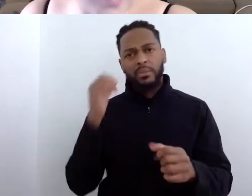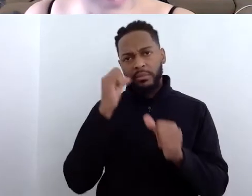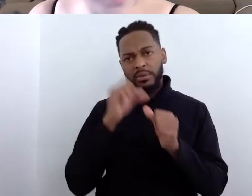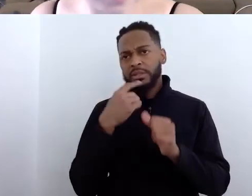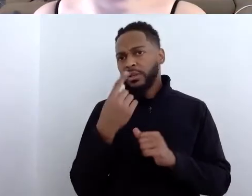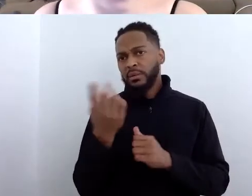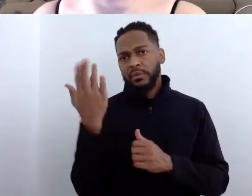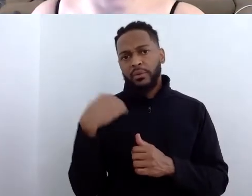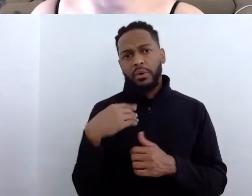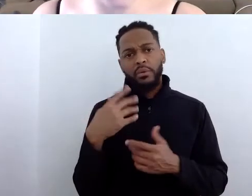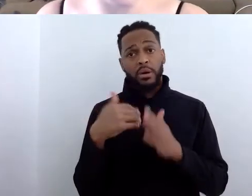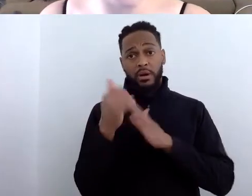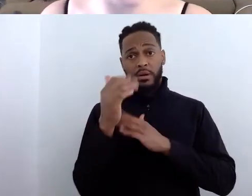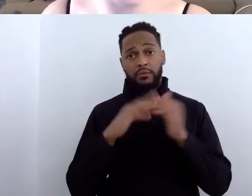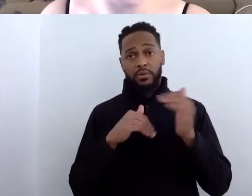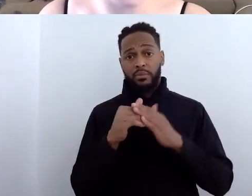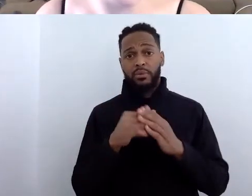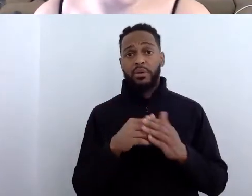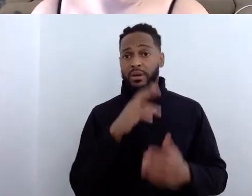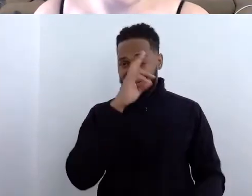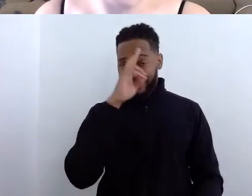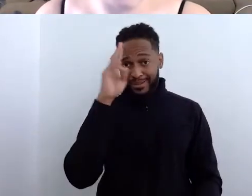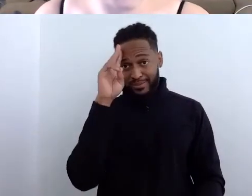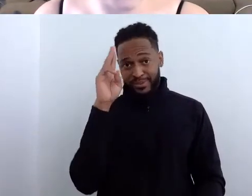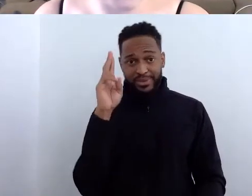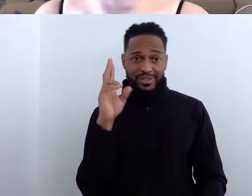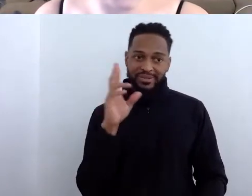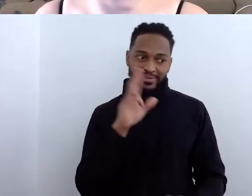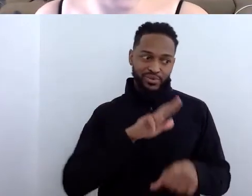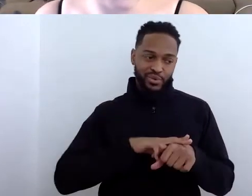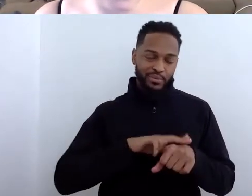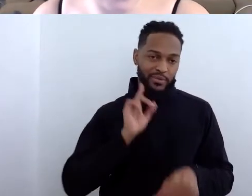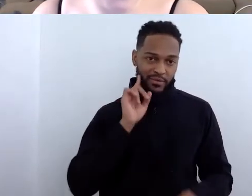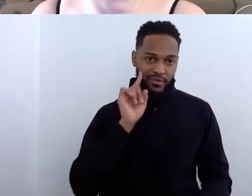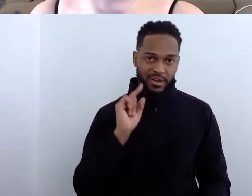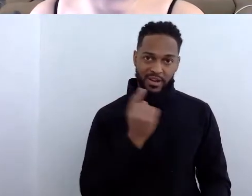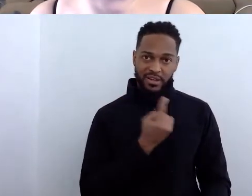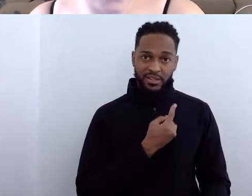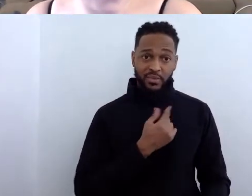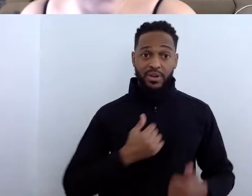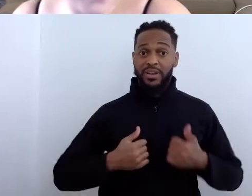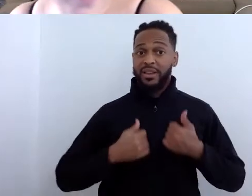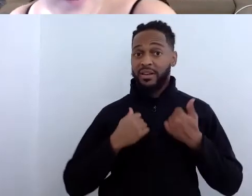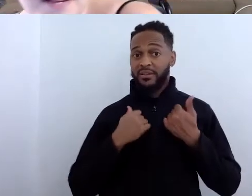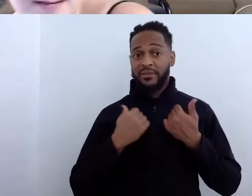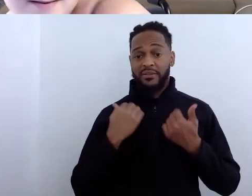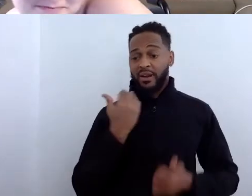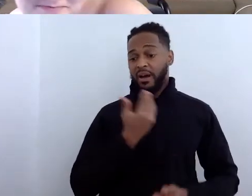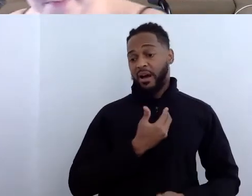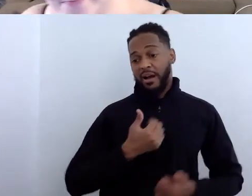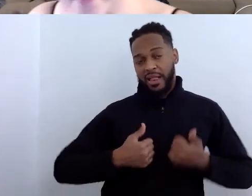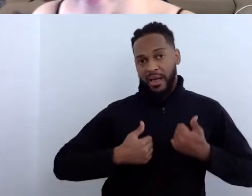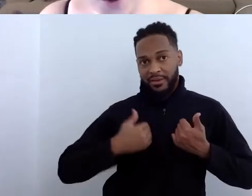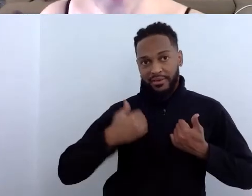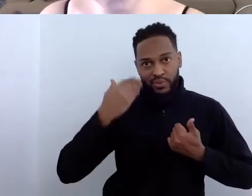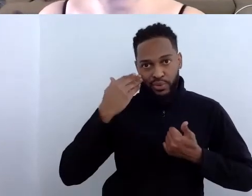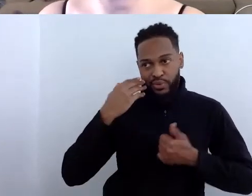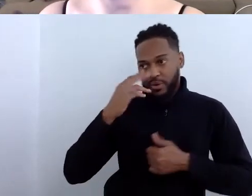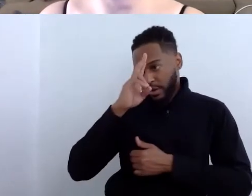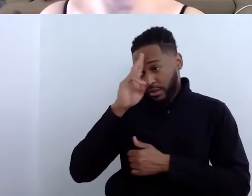hospital setting. That's our normal. So, when you live the life like us,